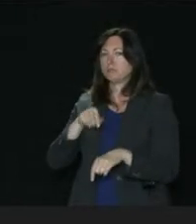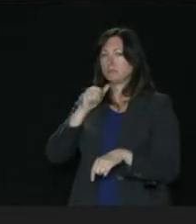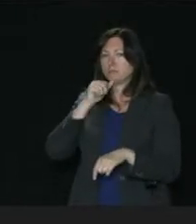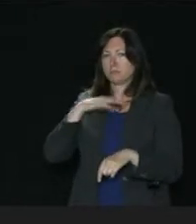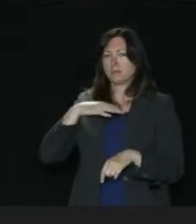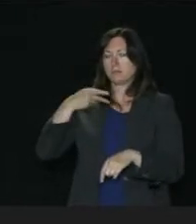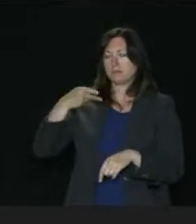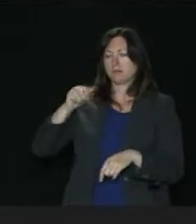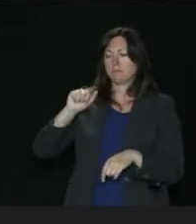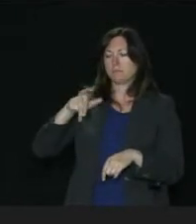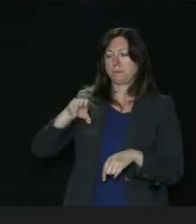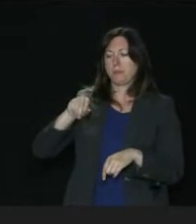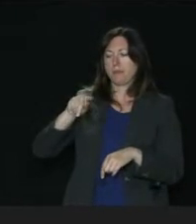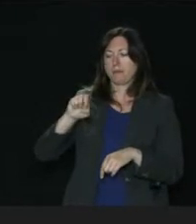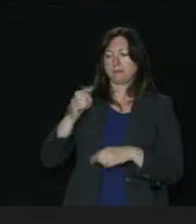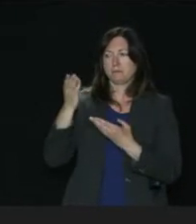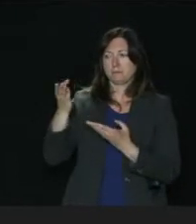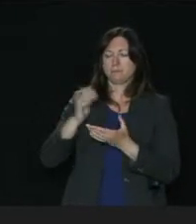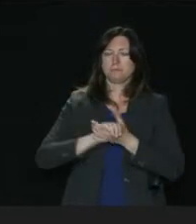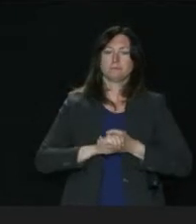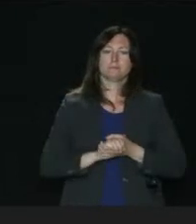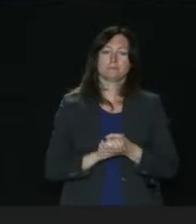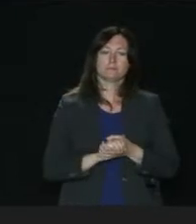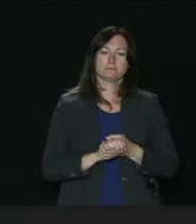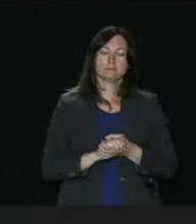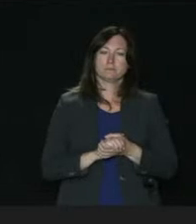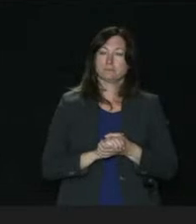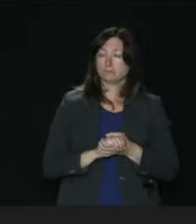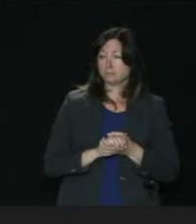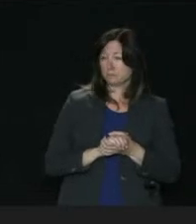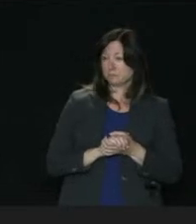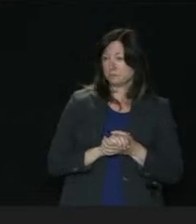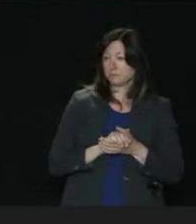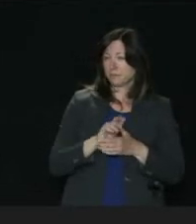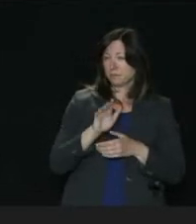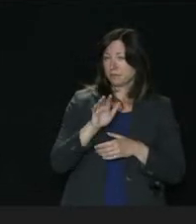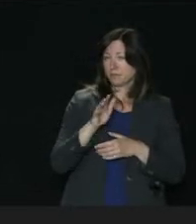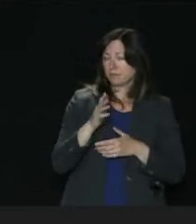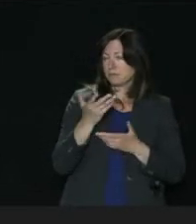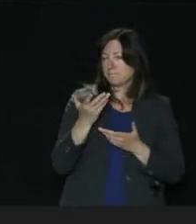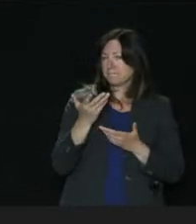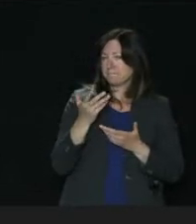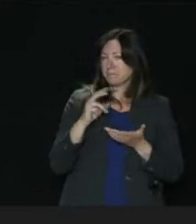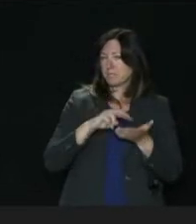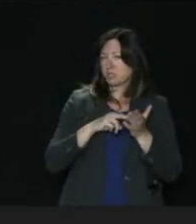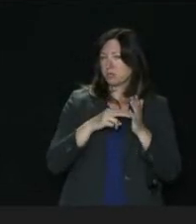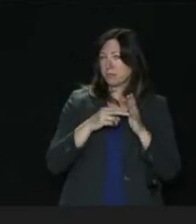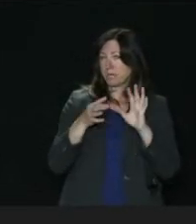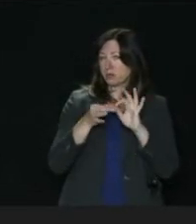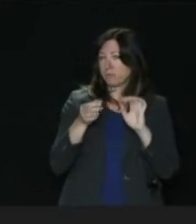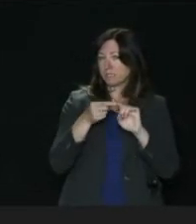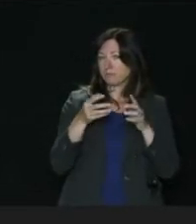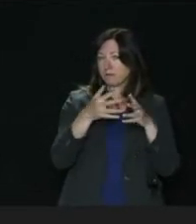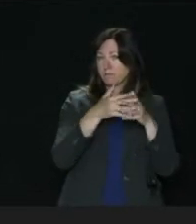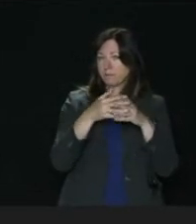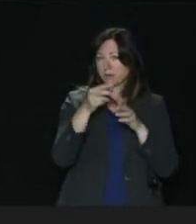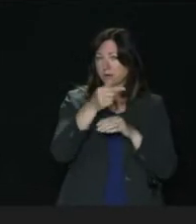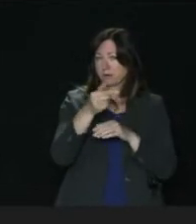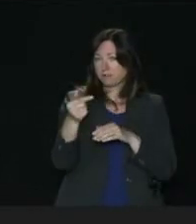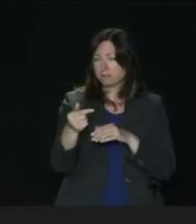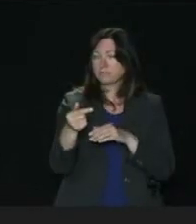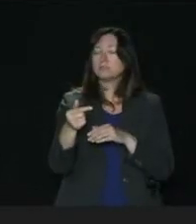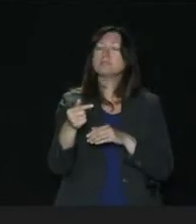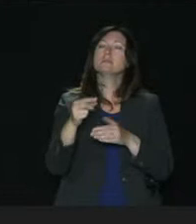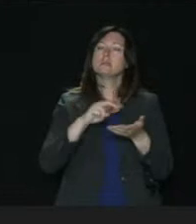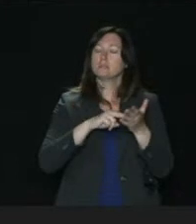If you're talking about the comments that were made by the American government, we continue